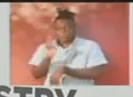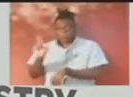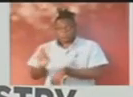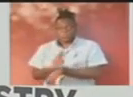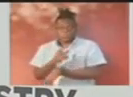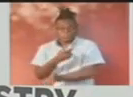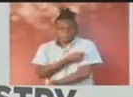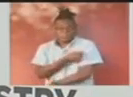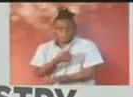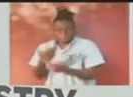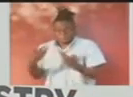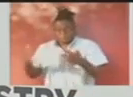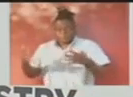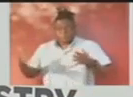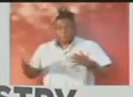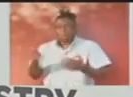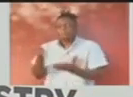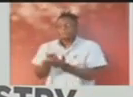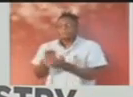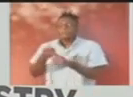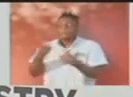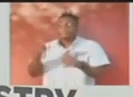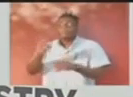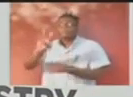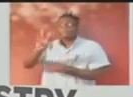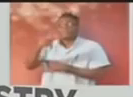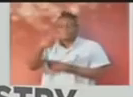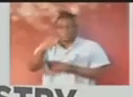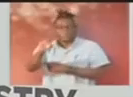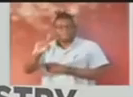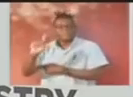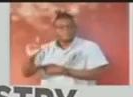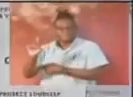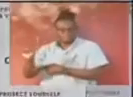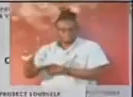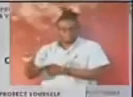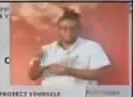received the WHO emergency use listing. Thank you.